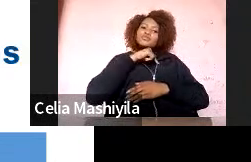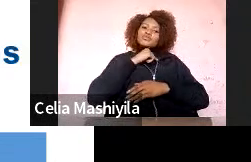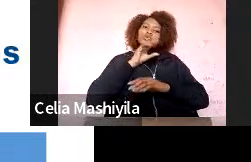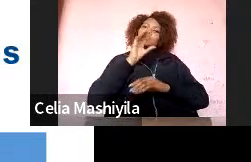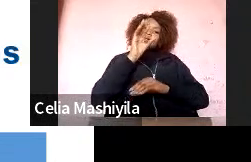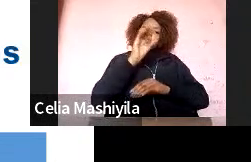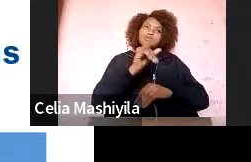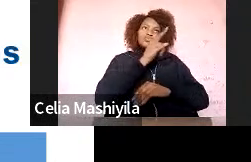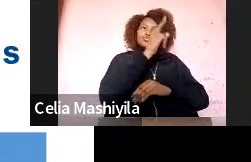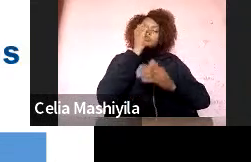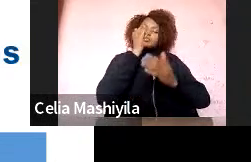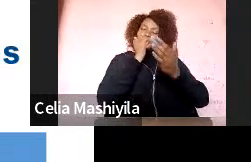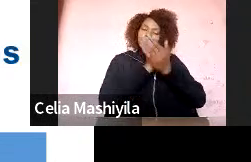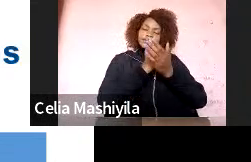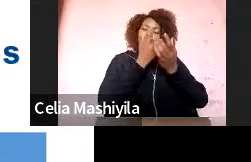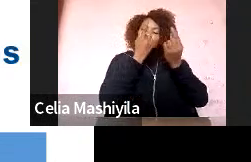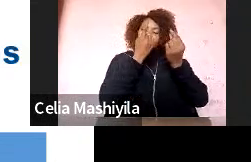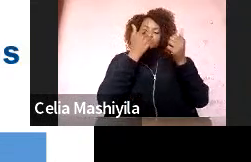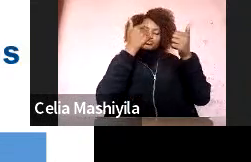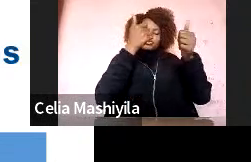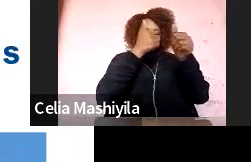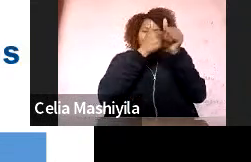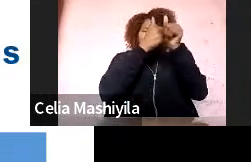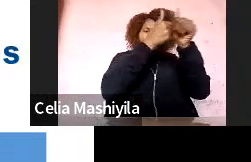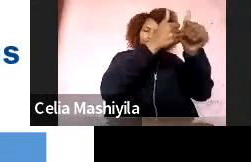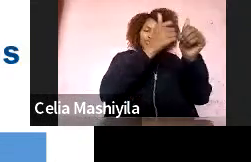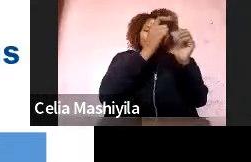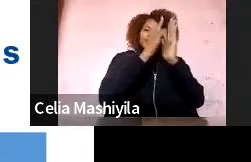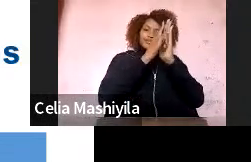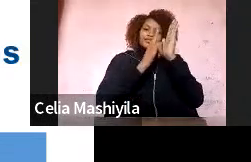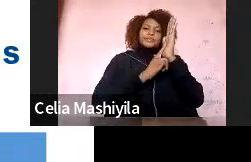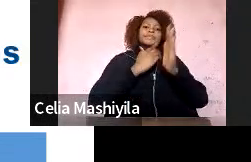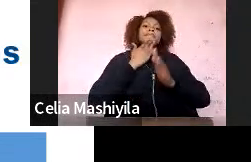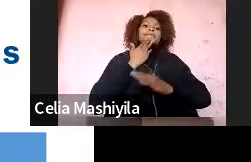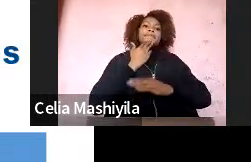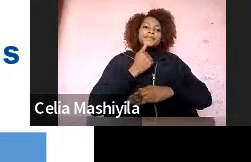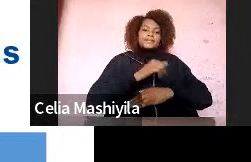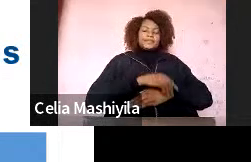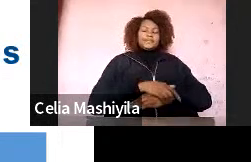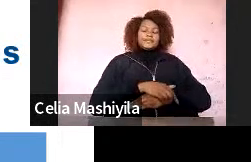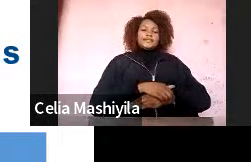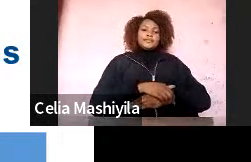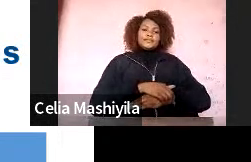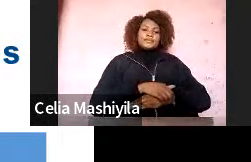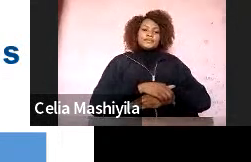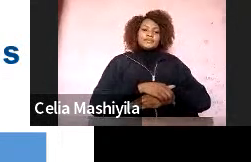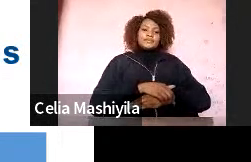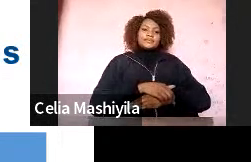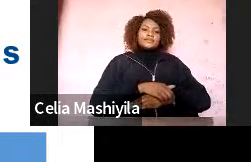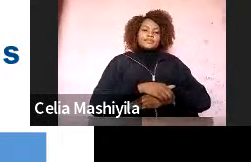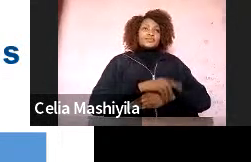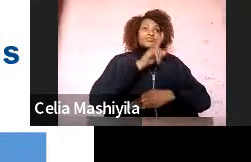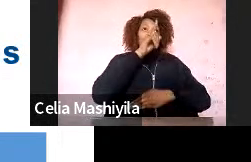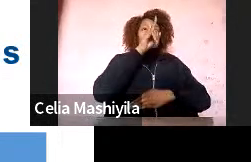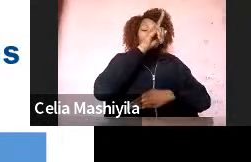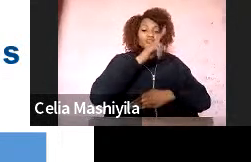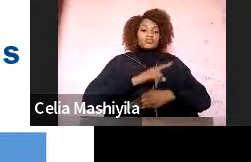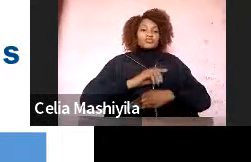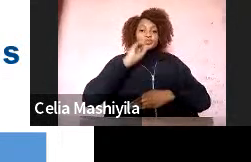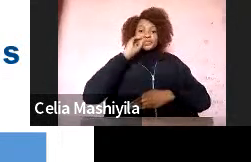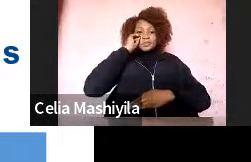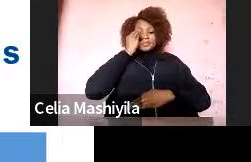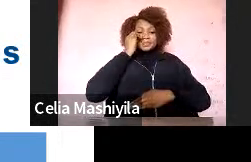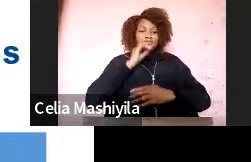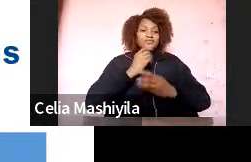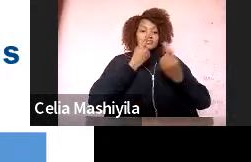citizenry, to do so. And we are saying refuse to collude or conceal criminality. You are a great part